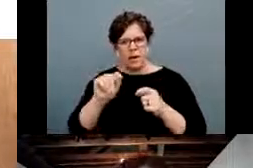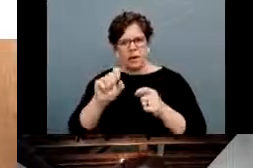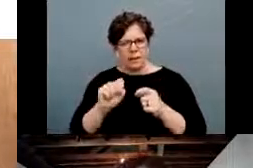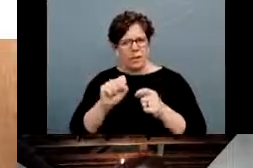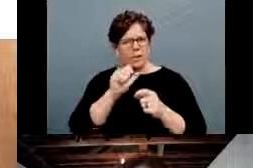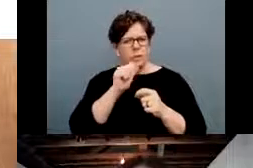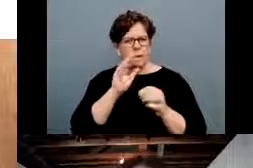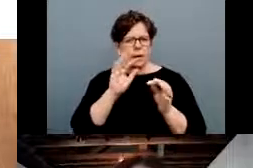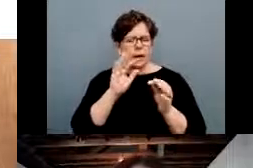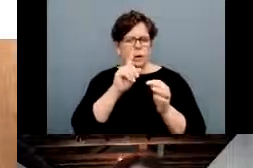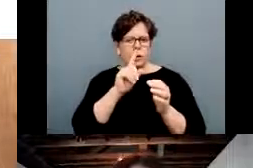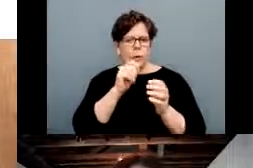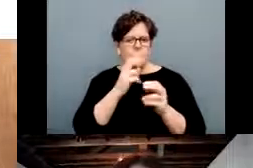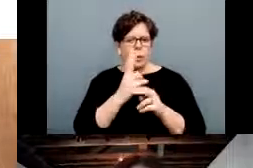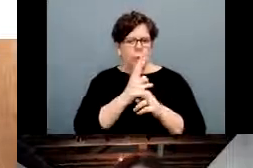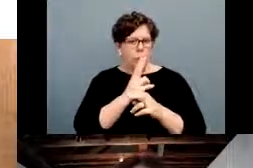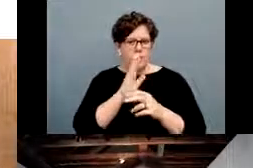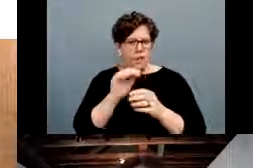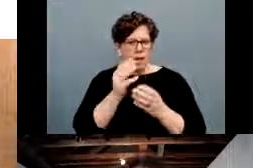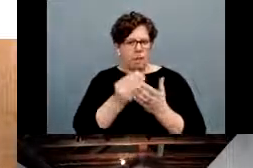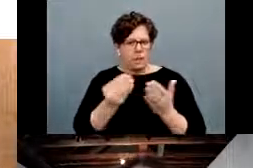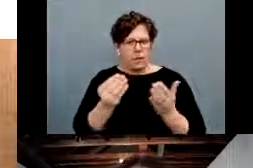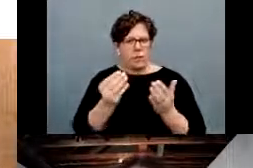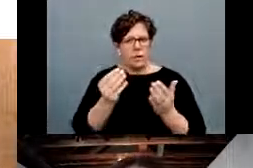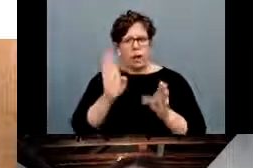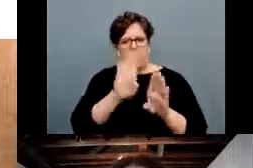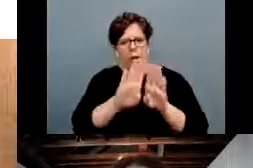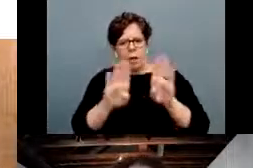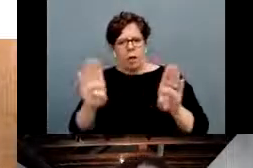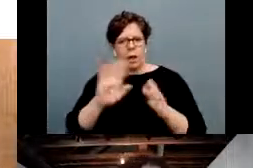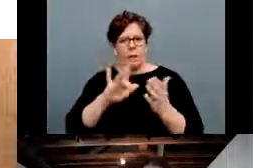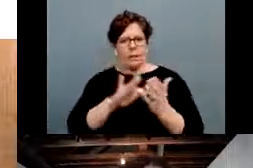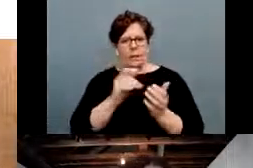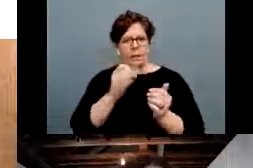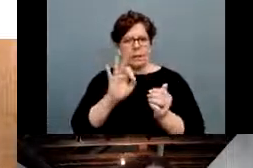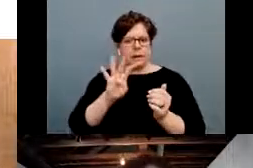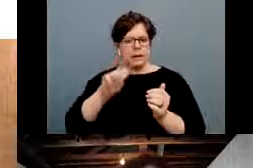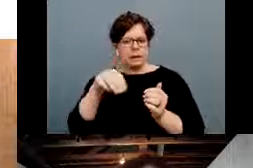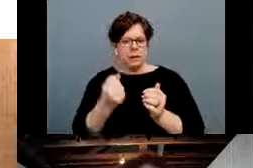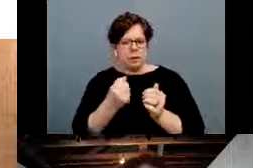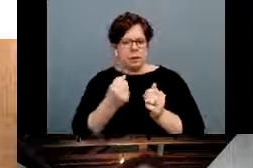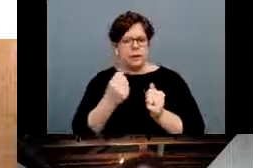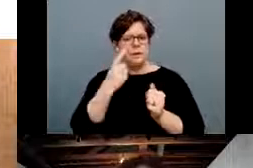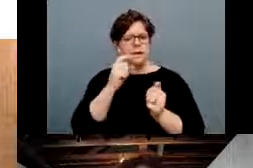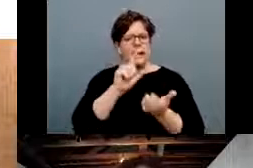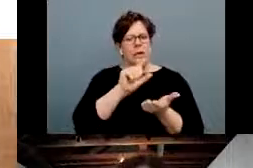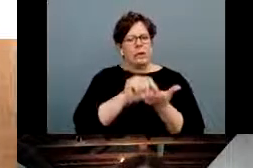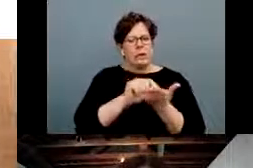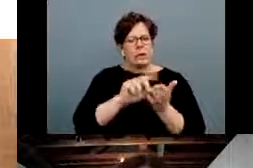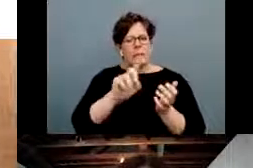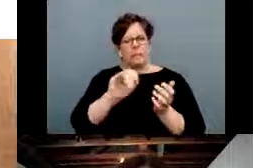who applied these materials, we know that it was done in the mid-1940s based on the dates that are on the newspapers and magazines.